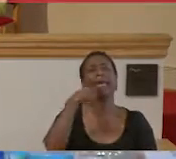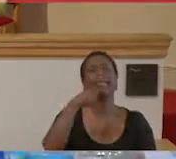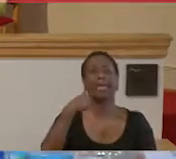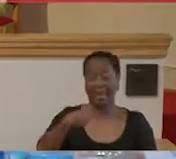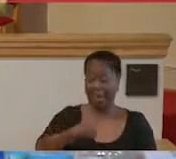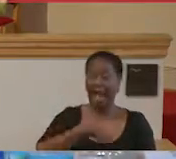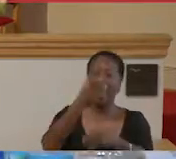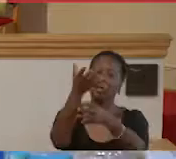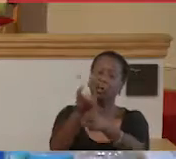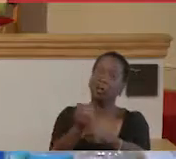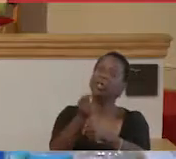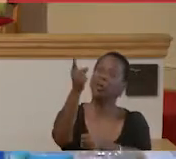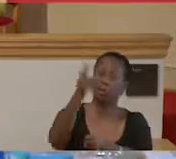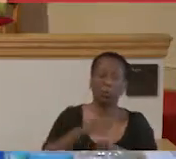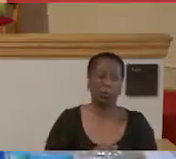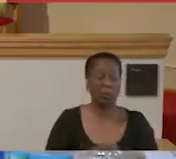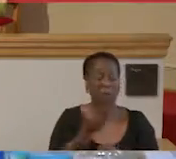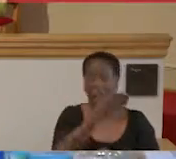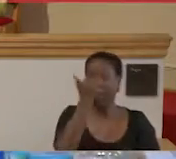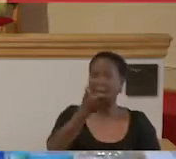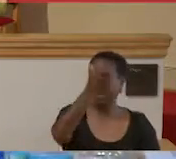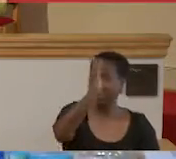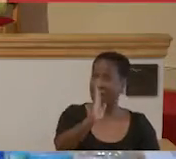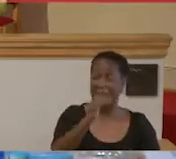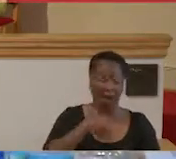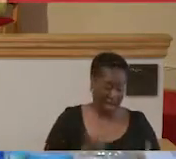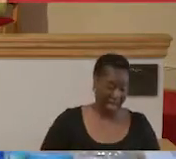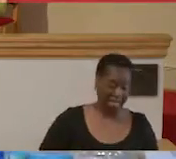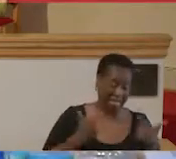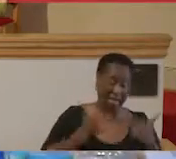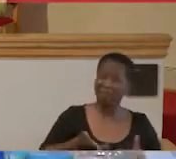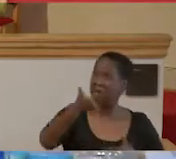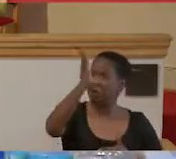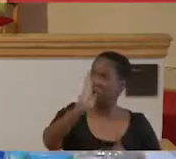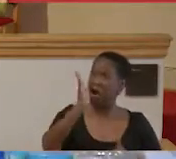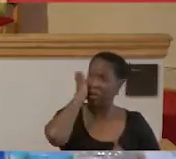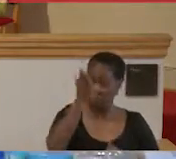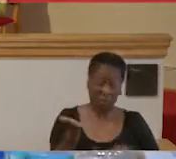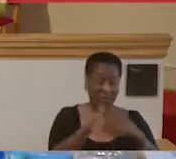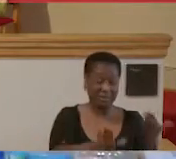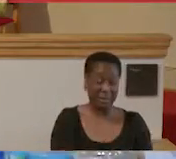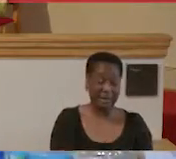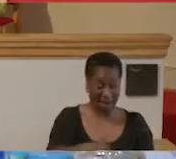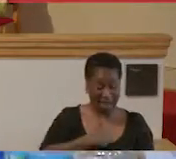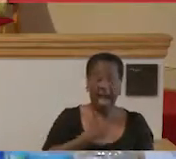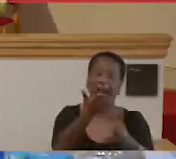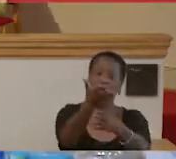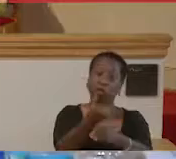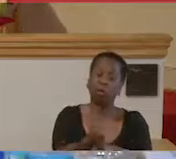you. For God I'll live and for God I'll die. I trust you.